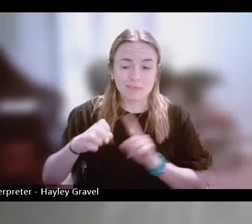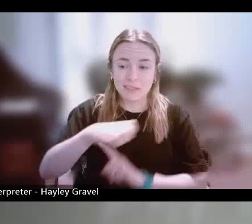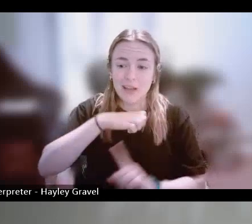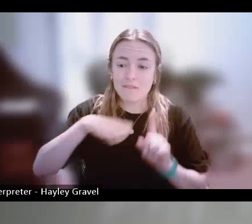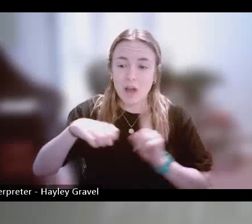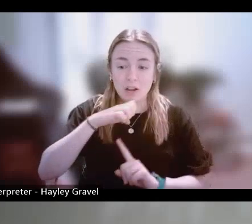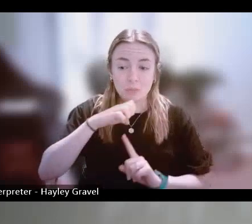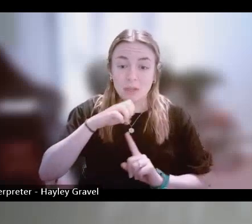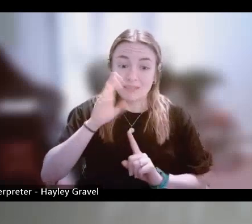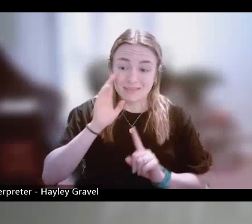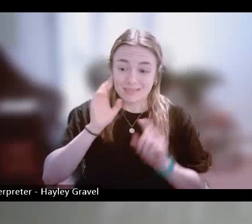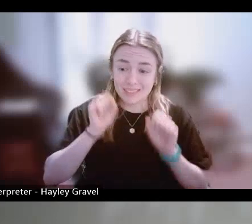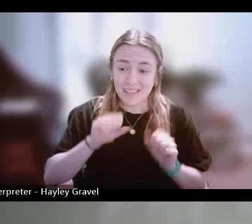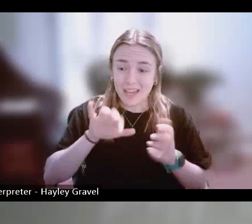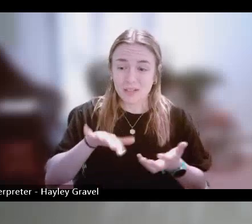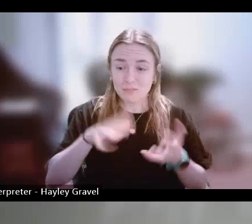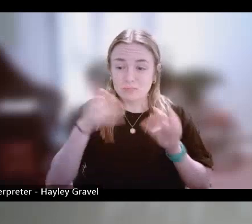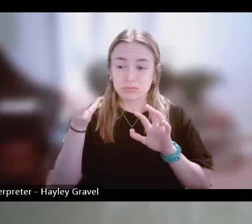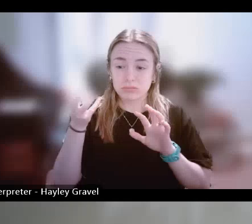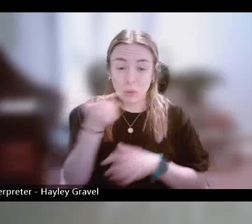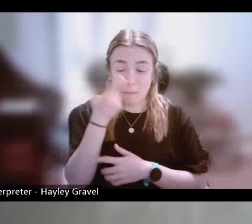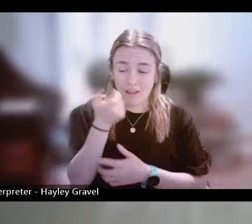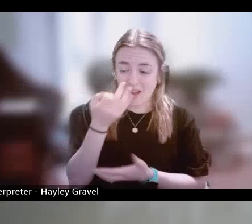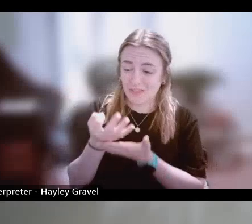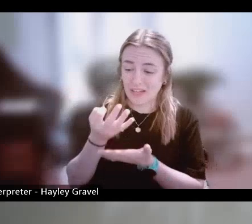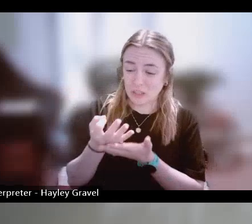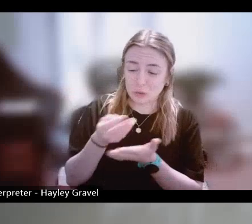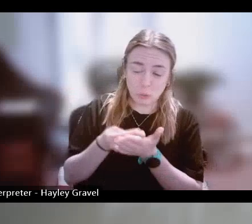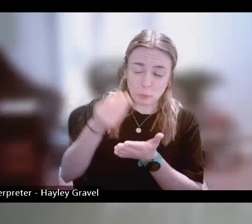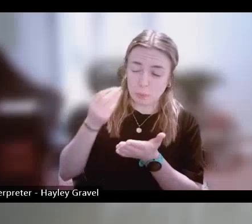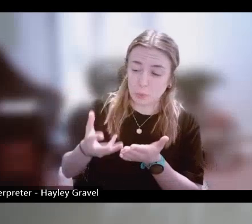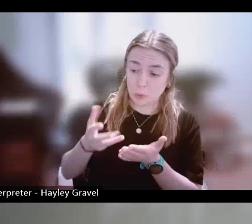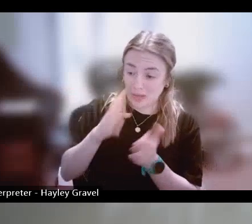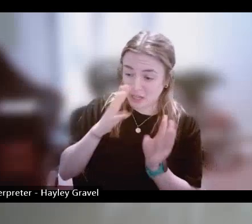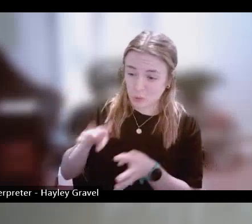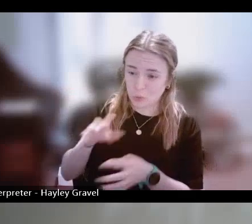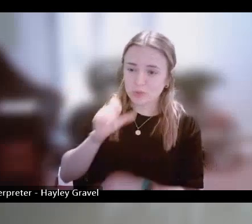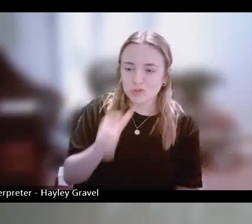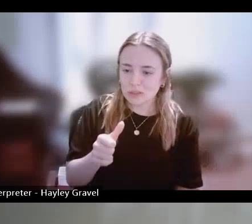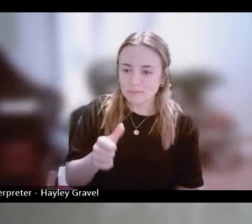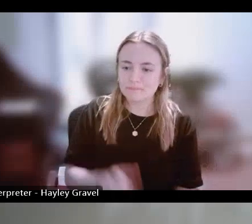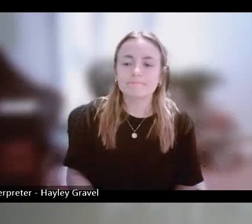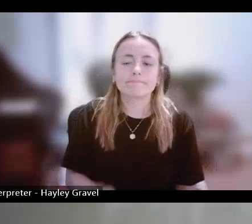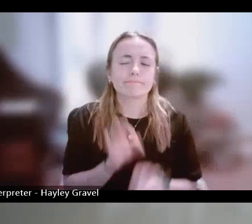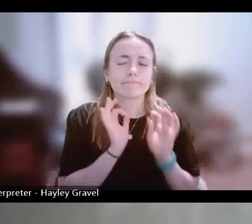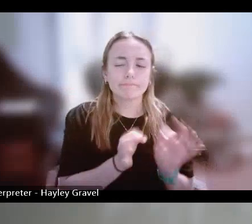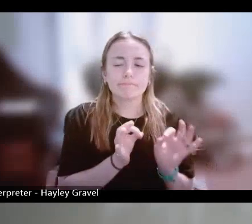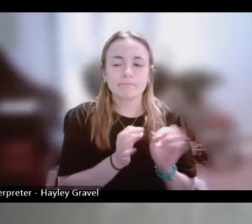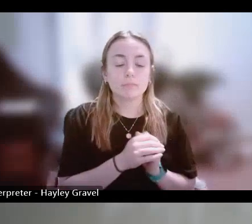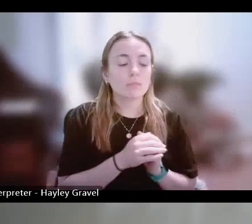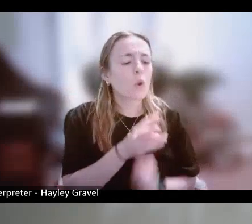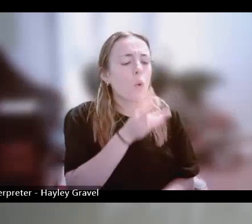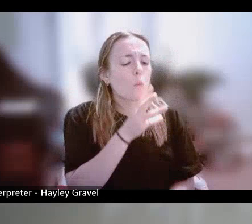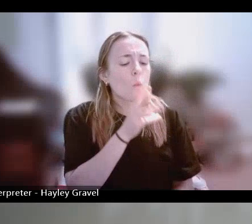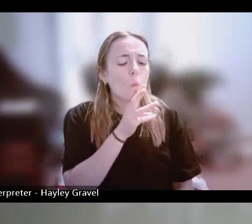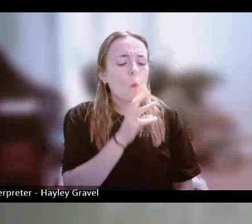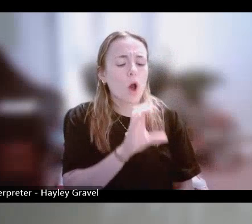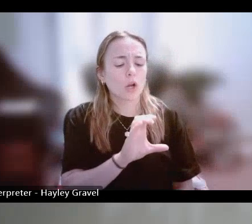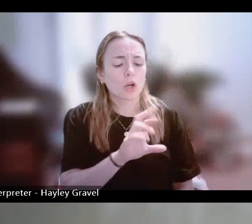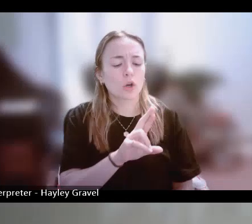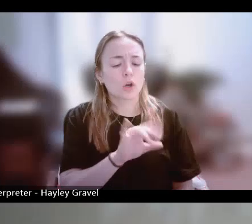as a whole. Outstanding. Did you find any research on the water crisis that happened in